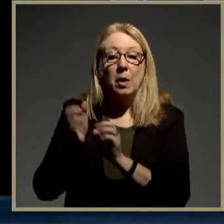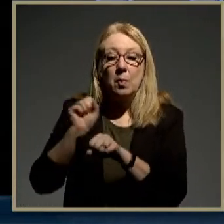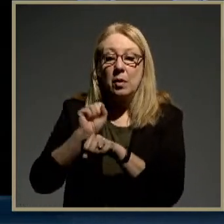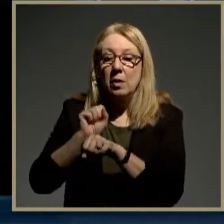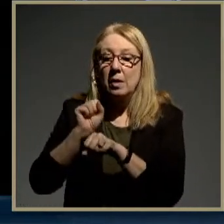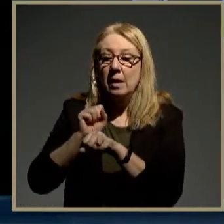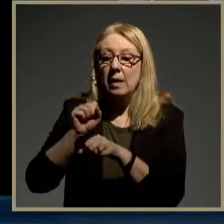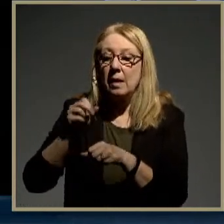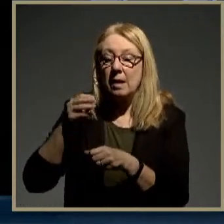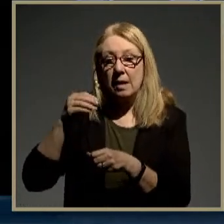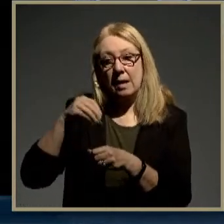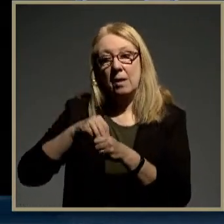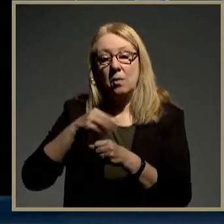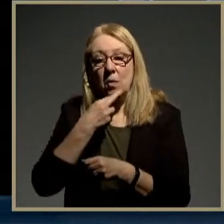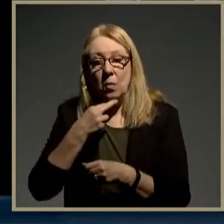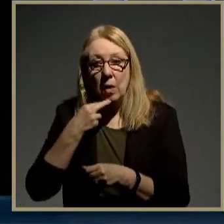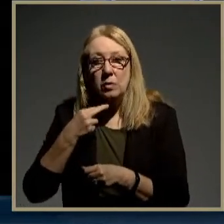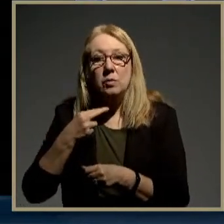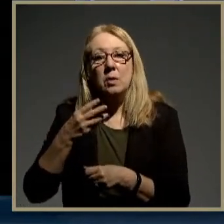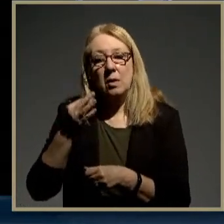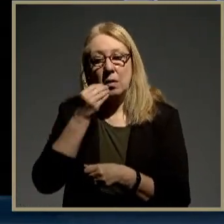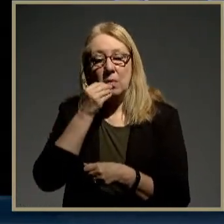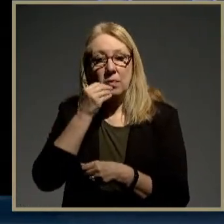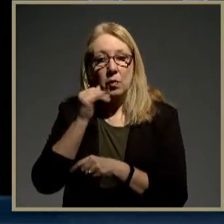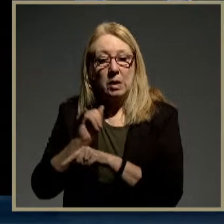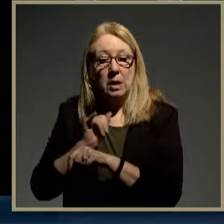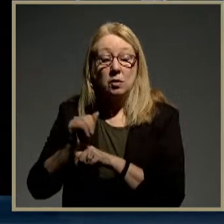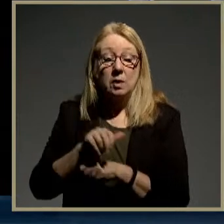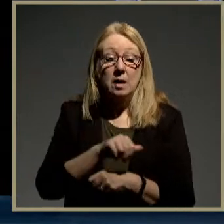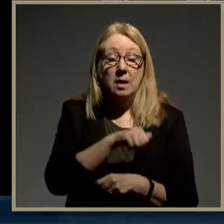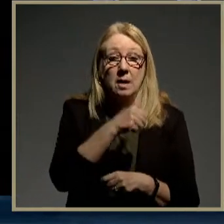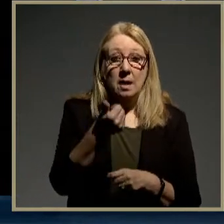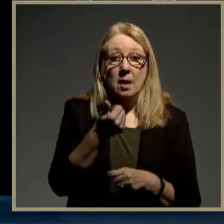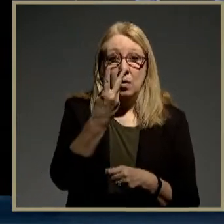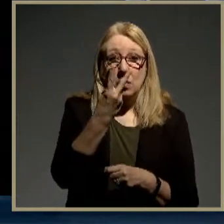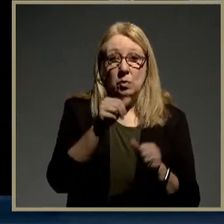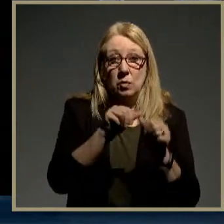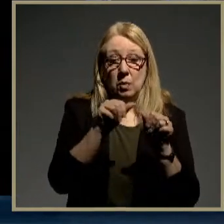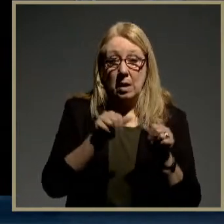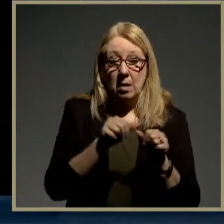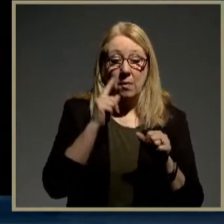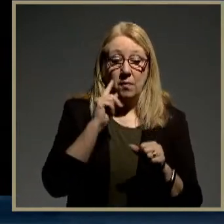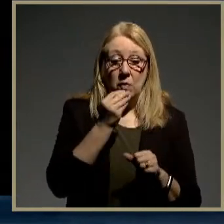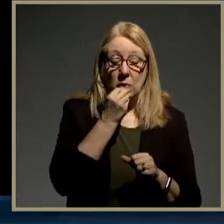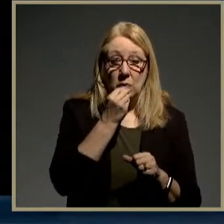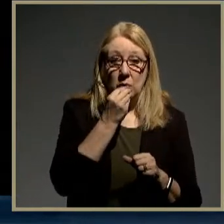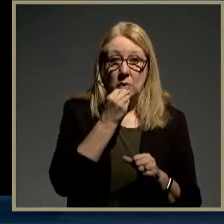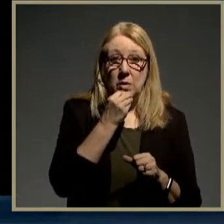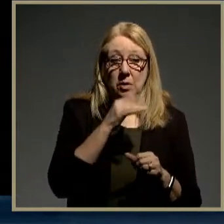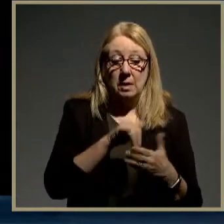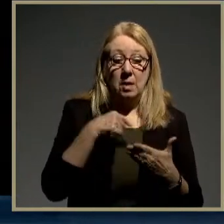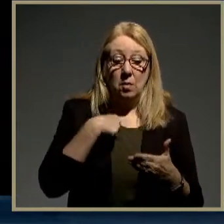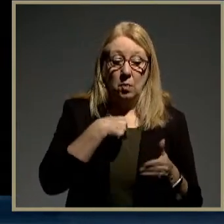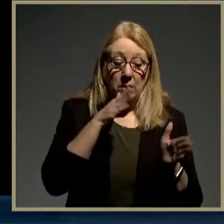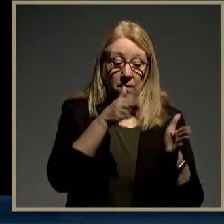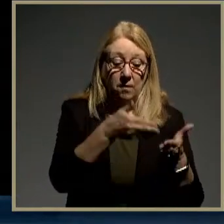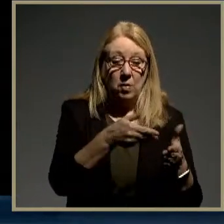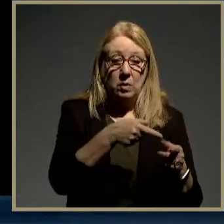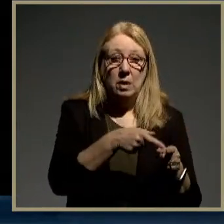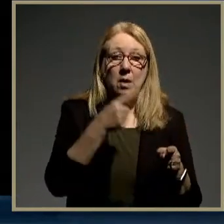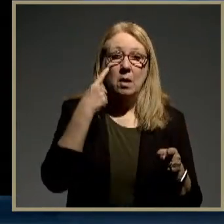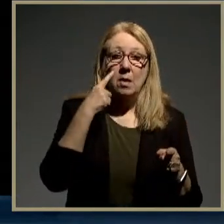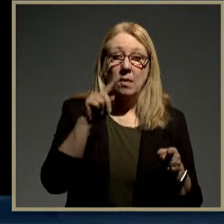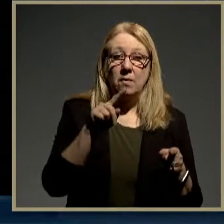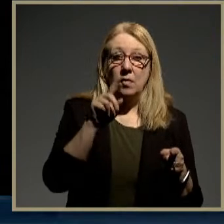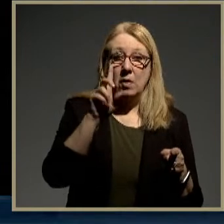food industry. The other two degrees or two areas of nutrition that we focus on, one is